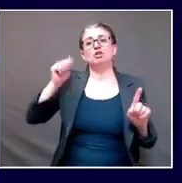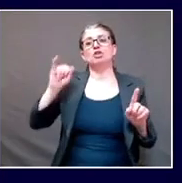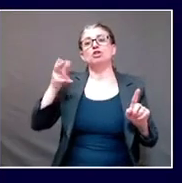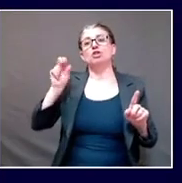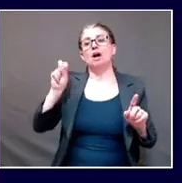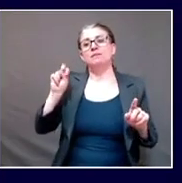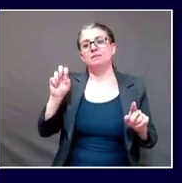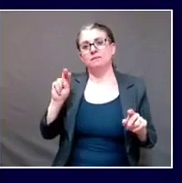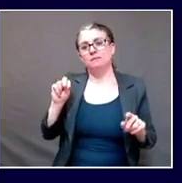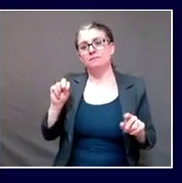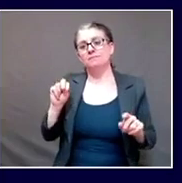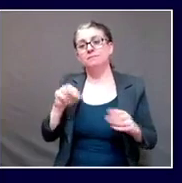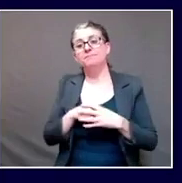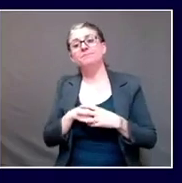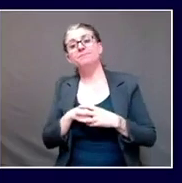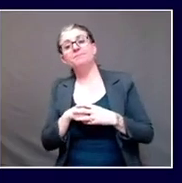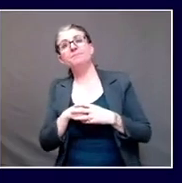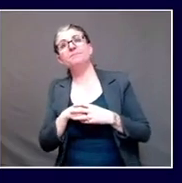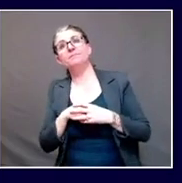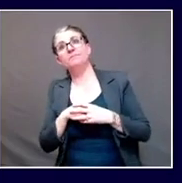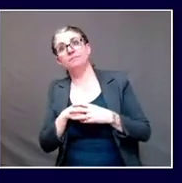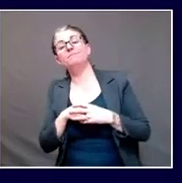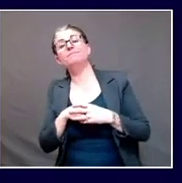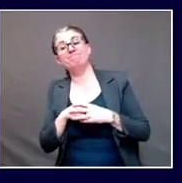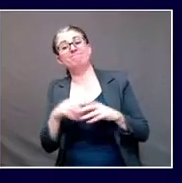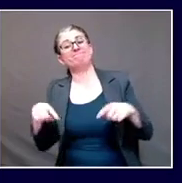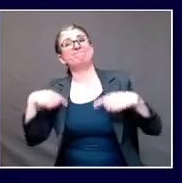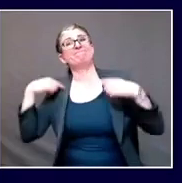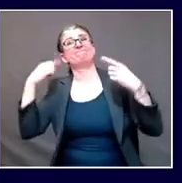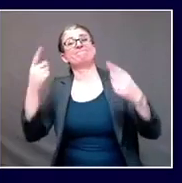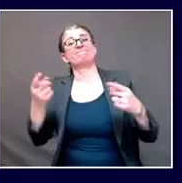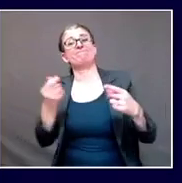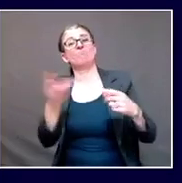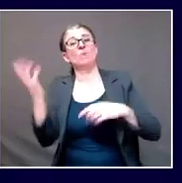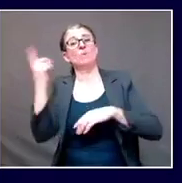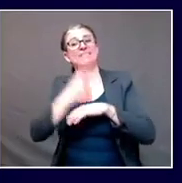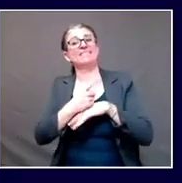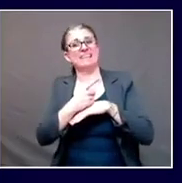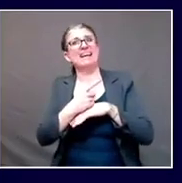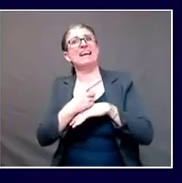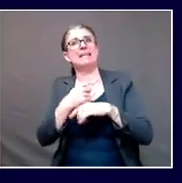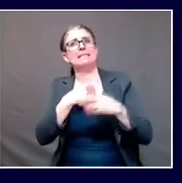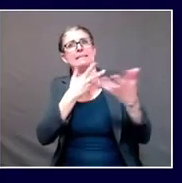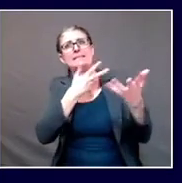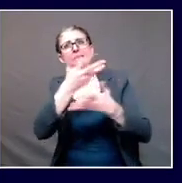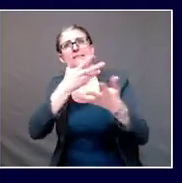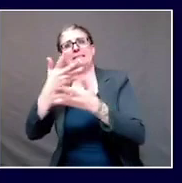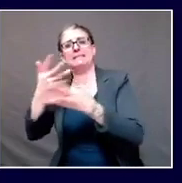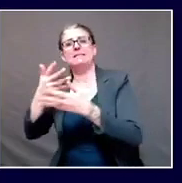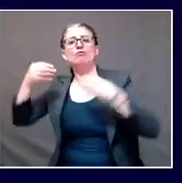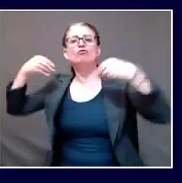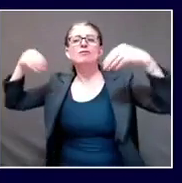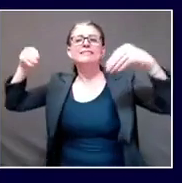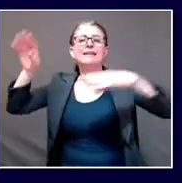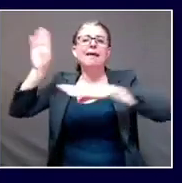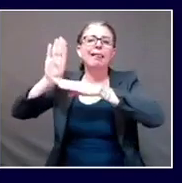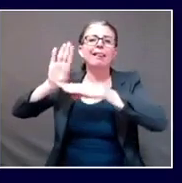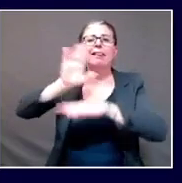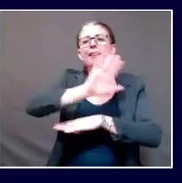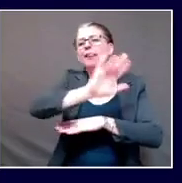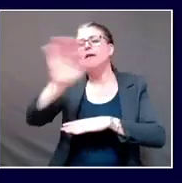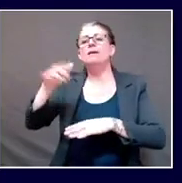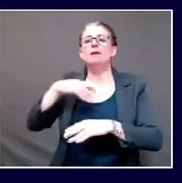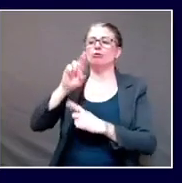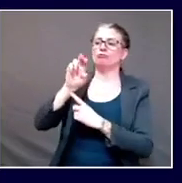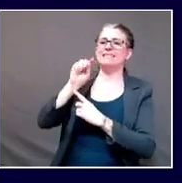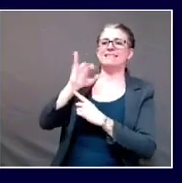in the last few days working with retailers, the Retail Association of Maine, Dana Connors and the Chamber of Commerce really trying